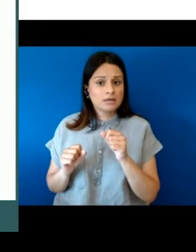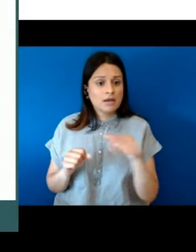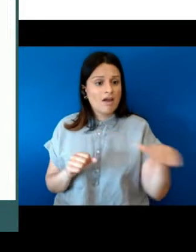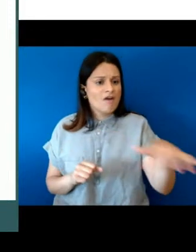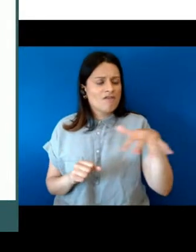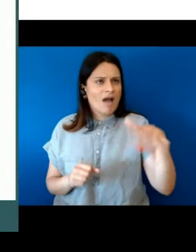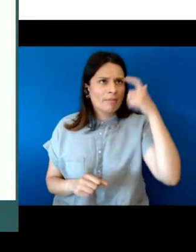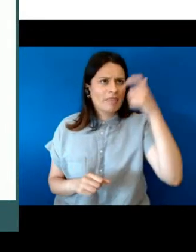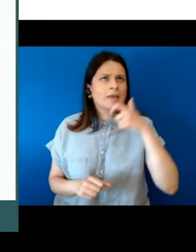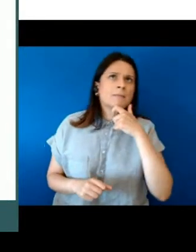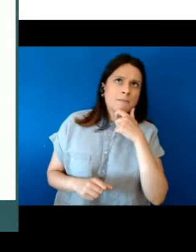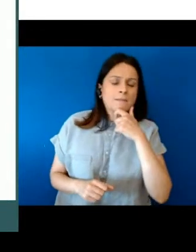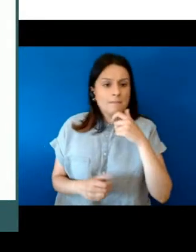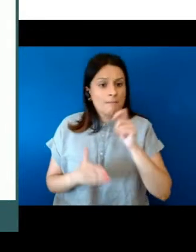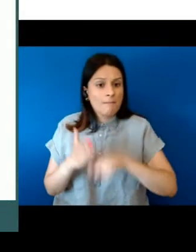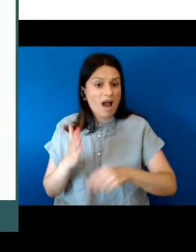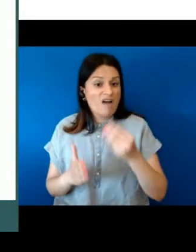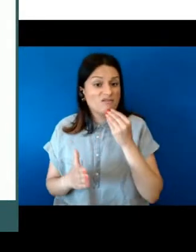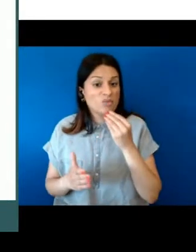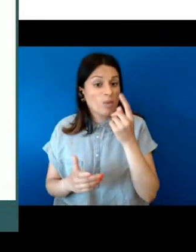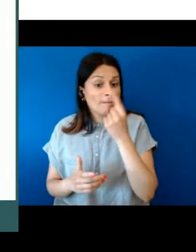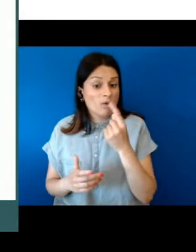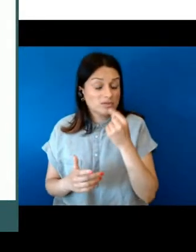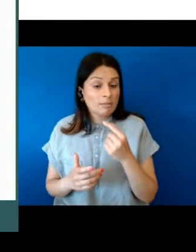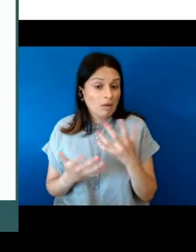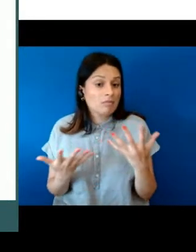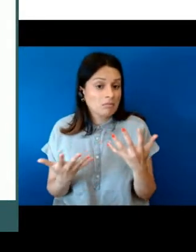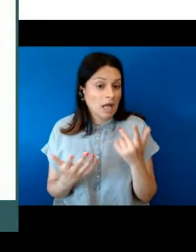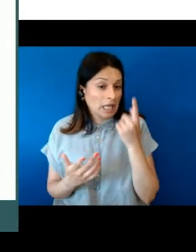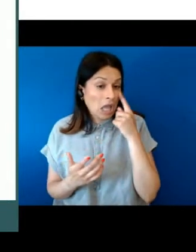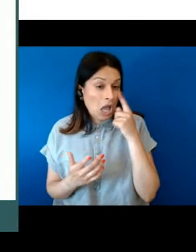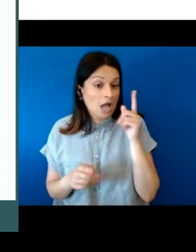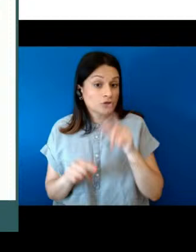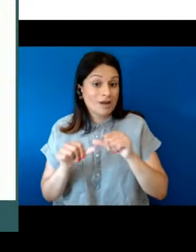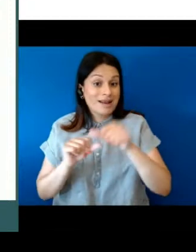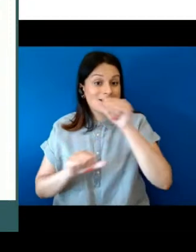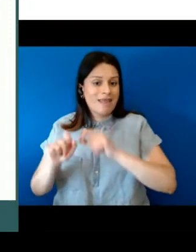is something I might do. So next slide, please.